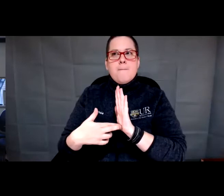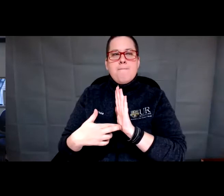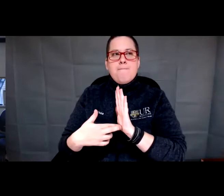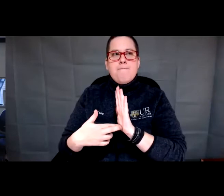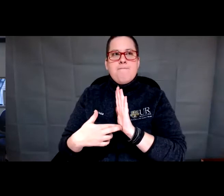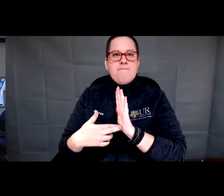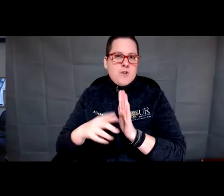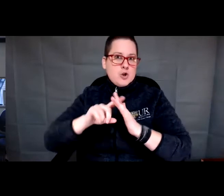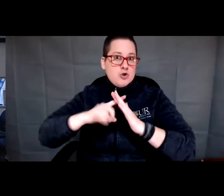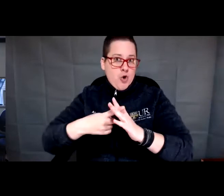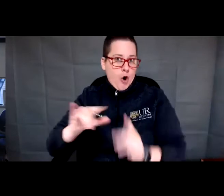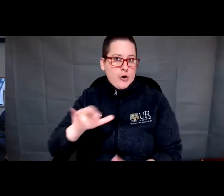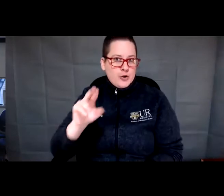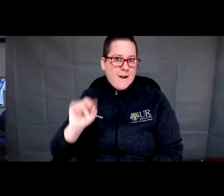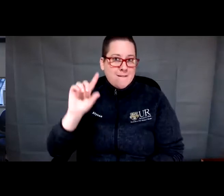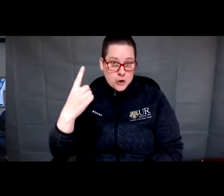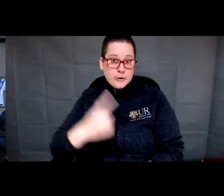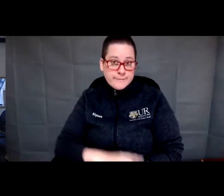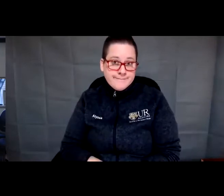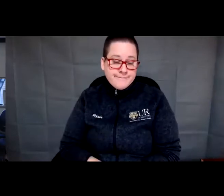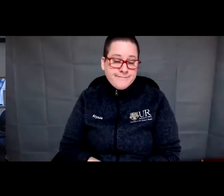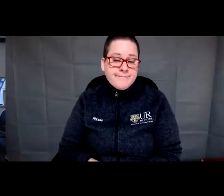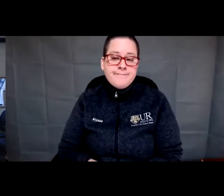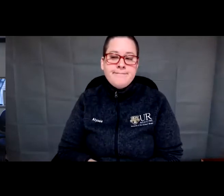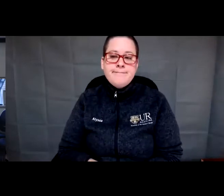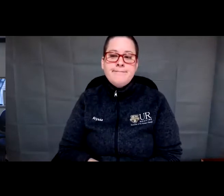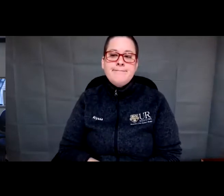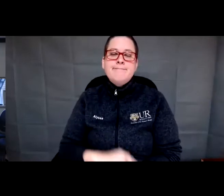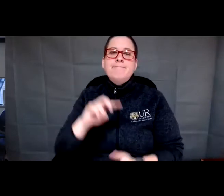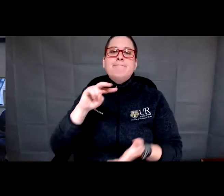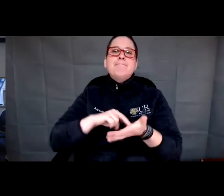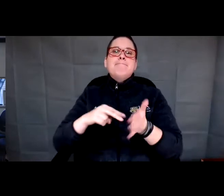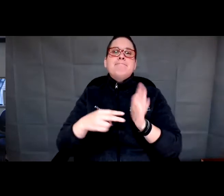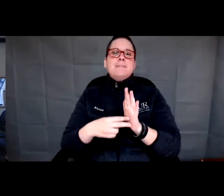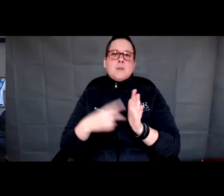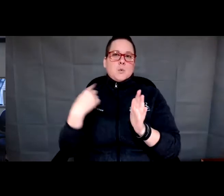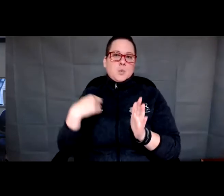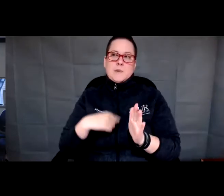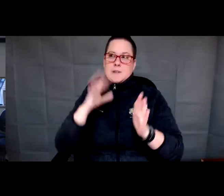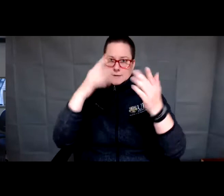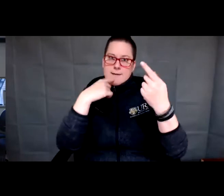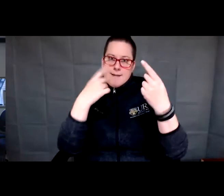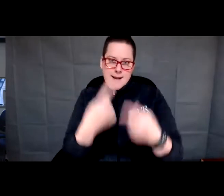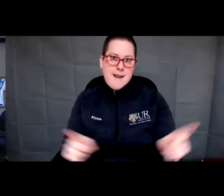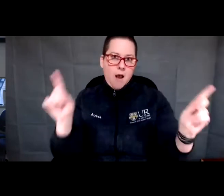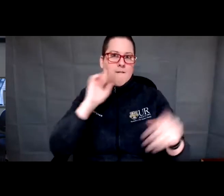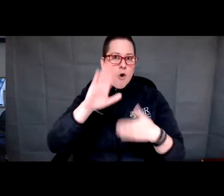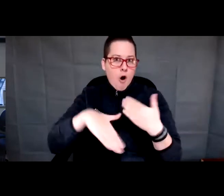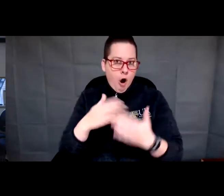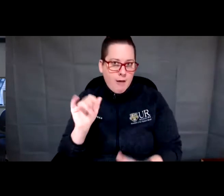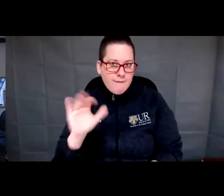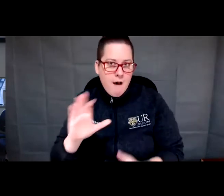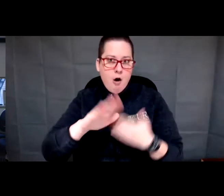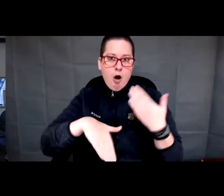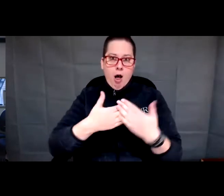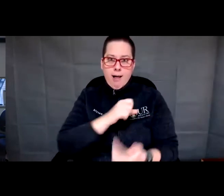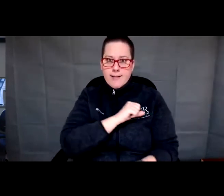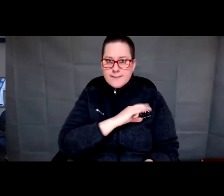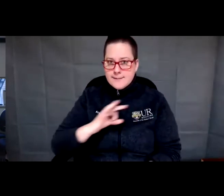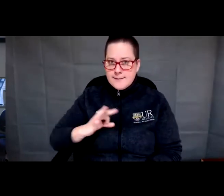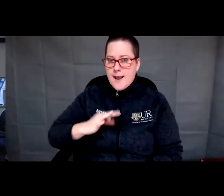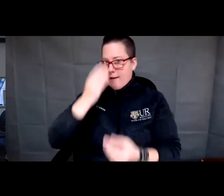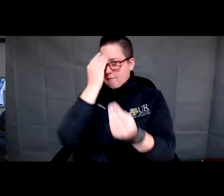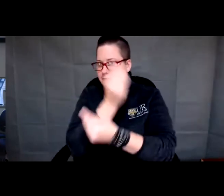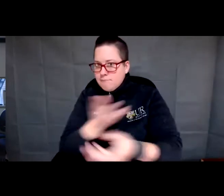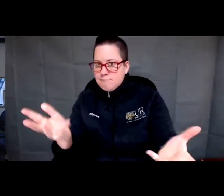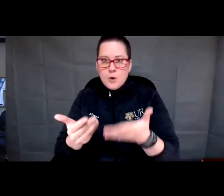in effect January 1. And so we are going out with an announcement to all faculty and staff that